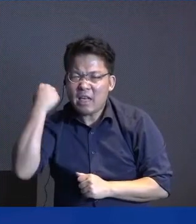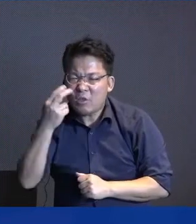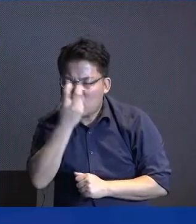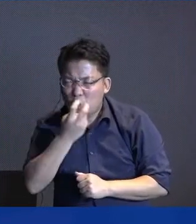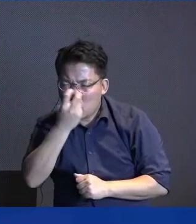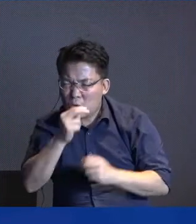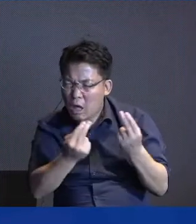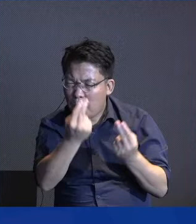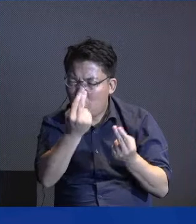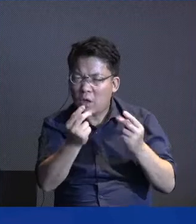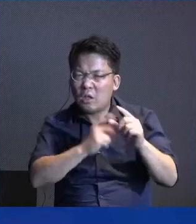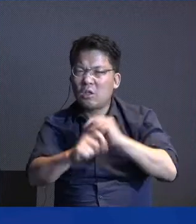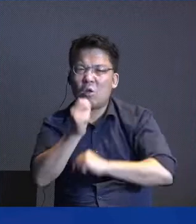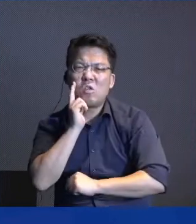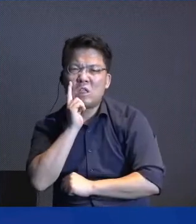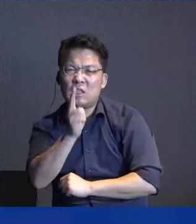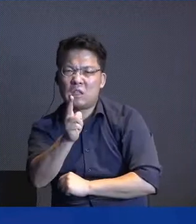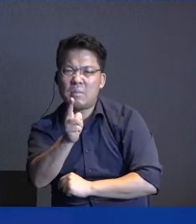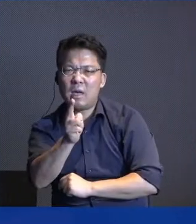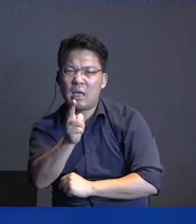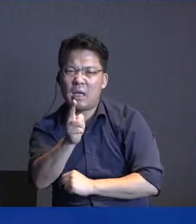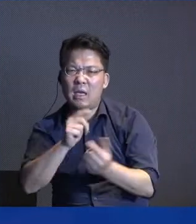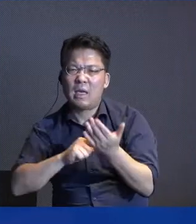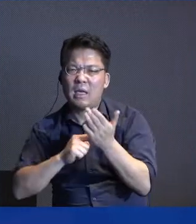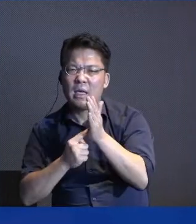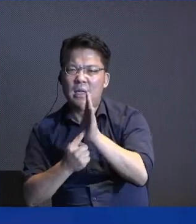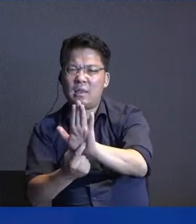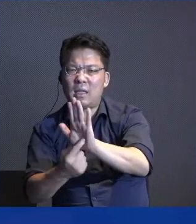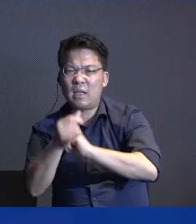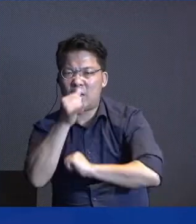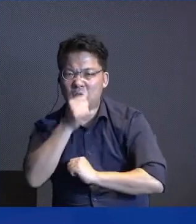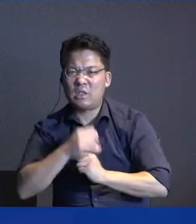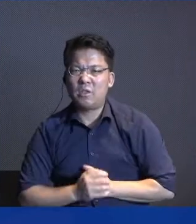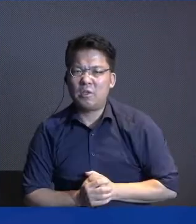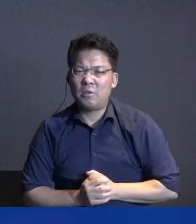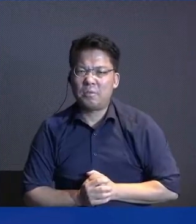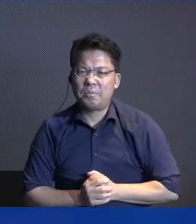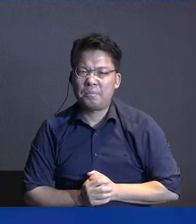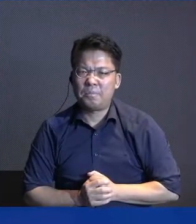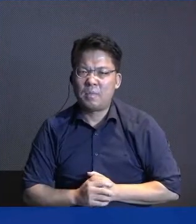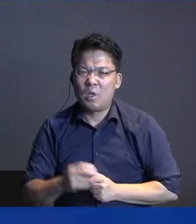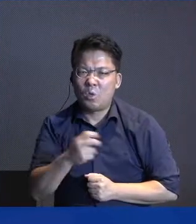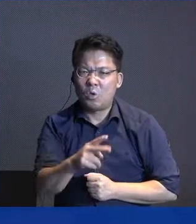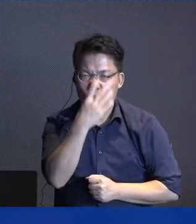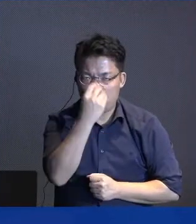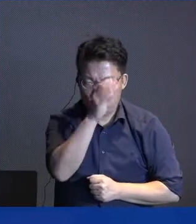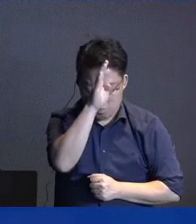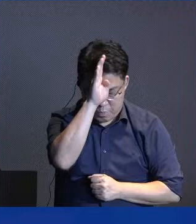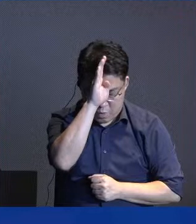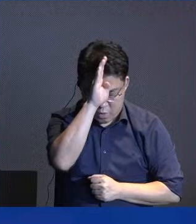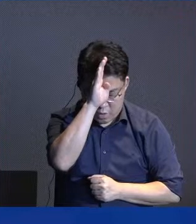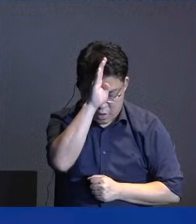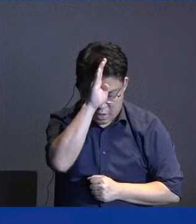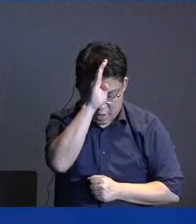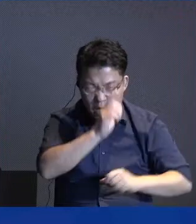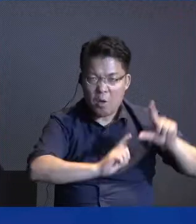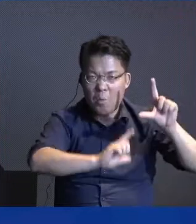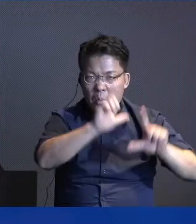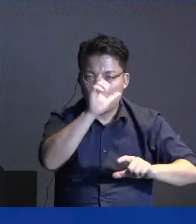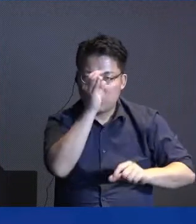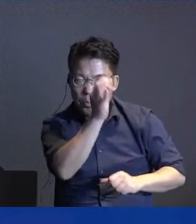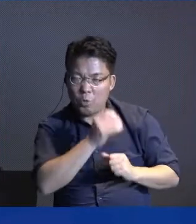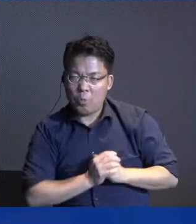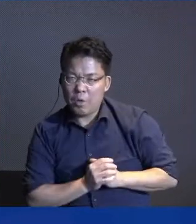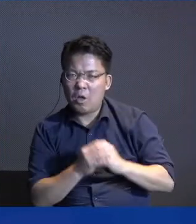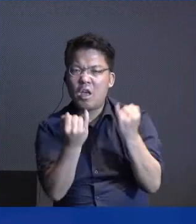We find that depressive symptoms are higher among females than males, and those